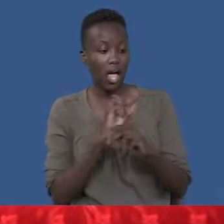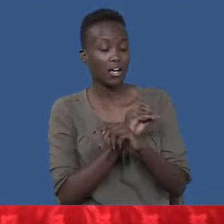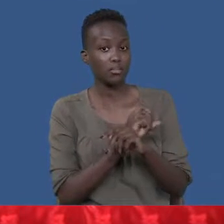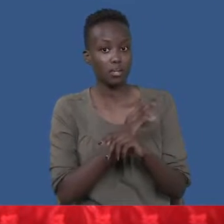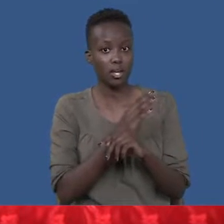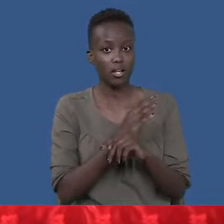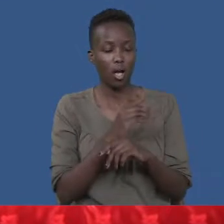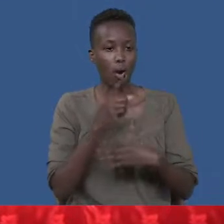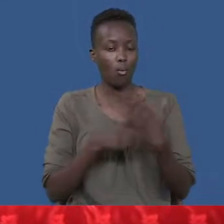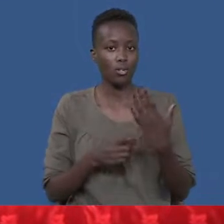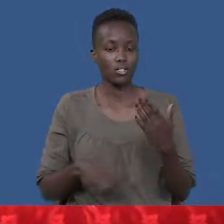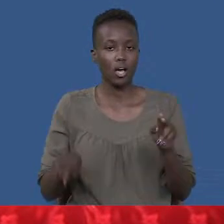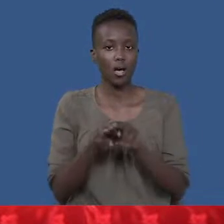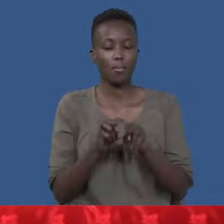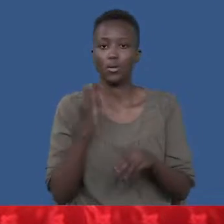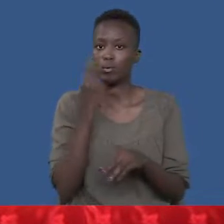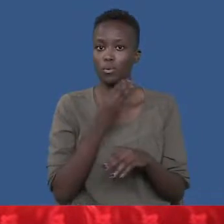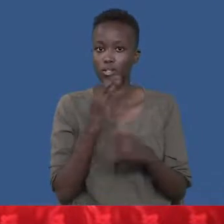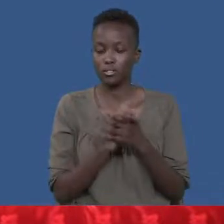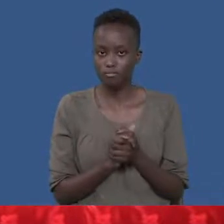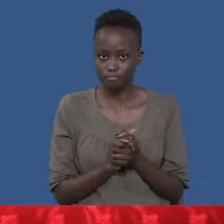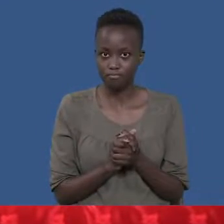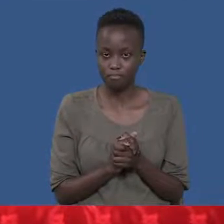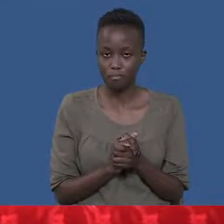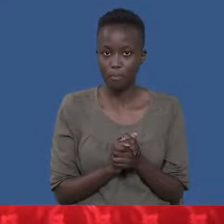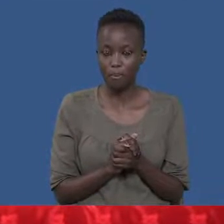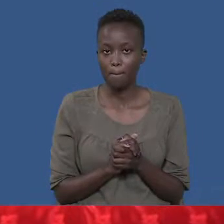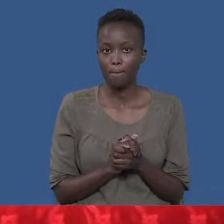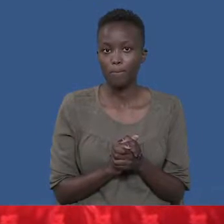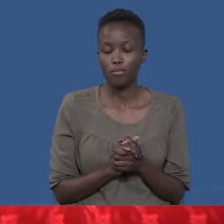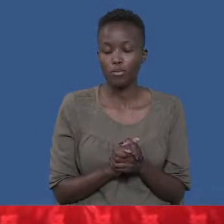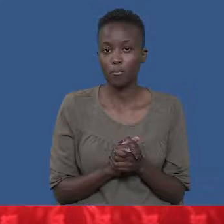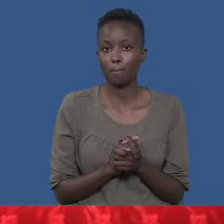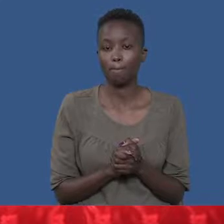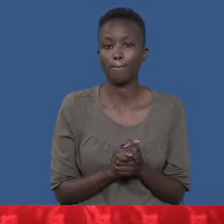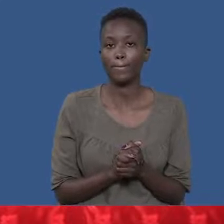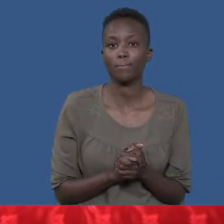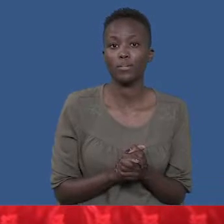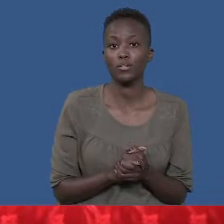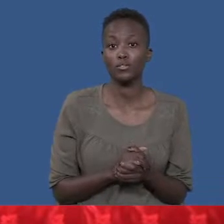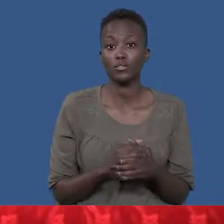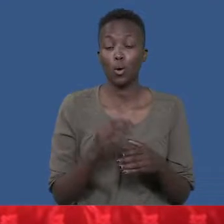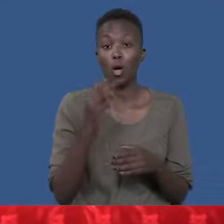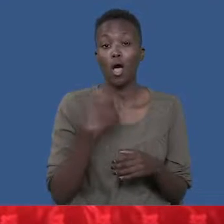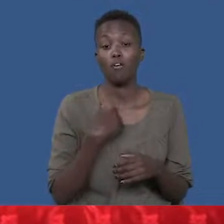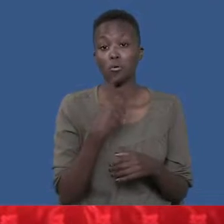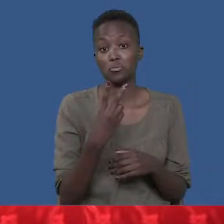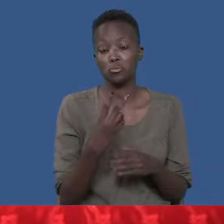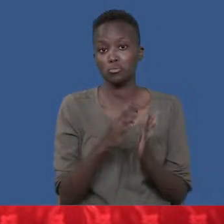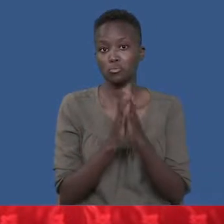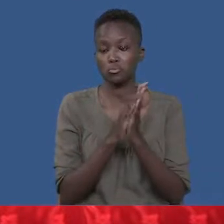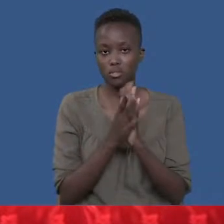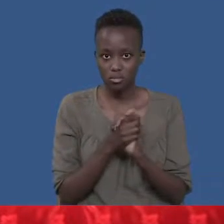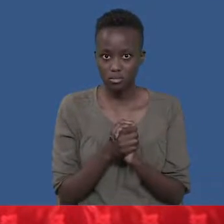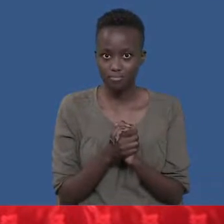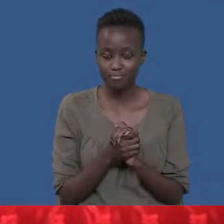the history of what would have happened in the Holy Week right after Palm Sunday. So those are two possibilities, and obviously